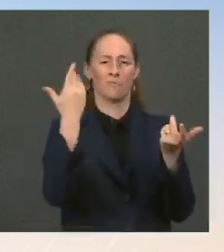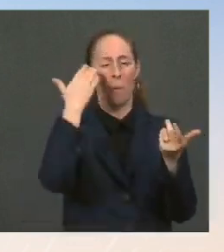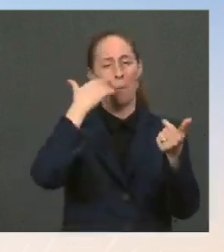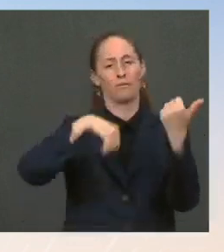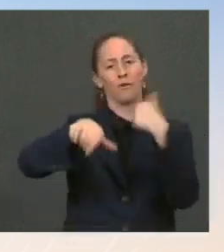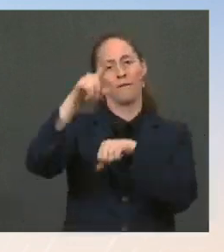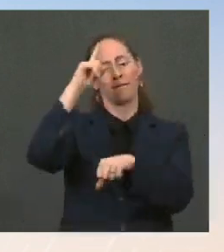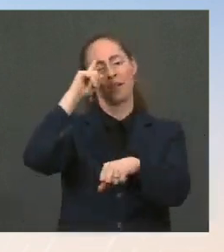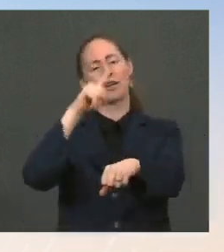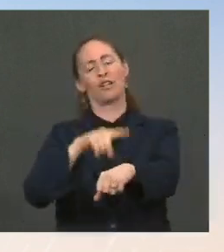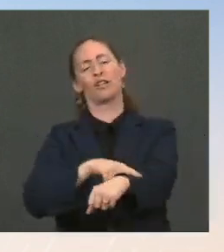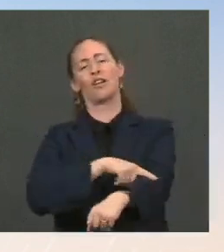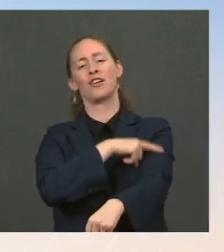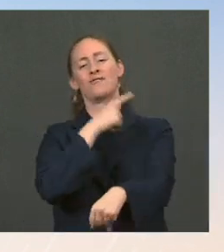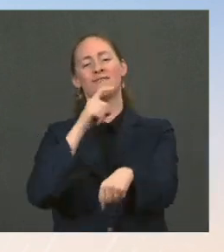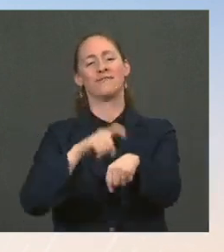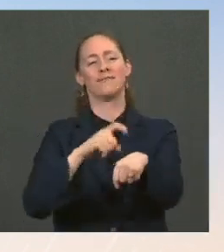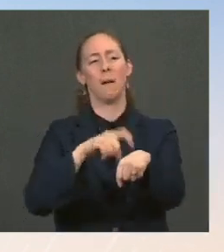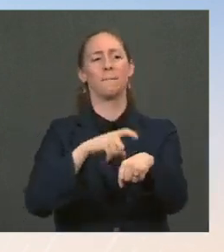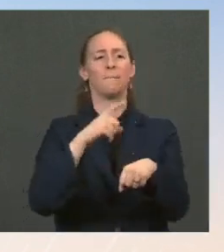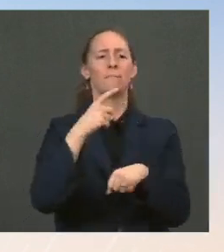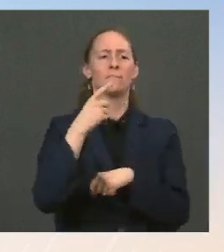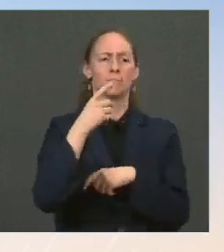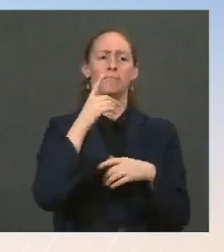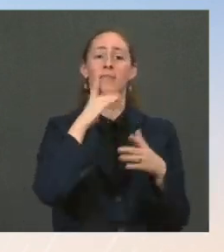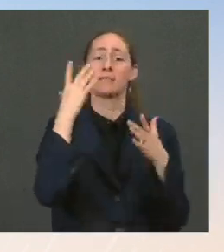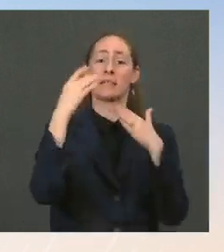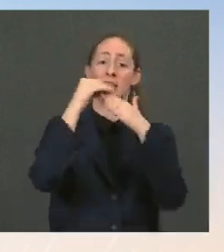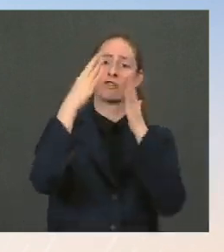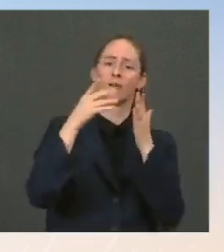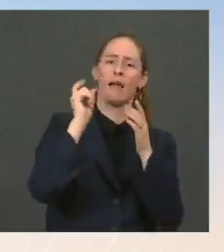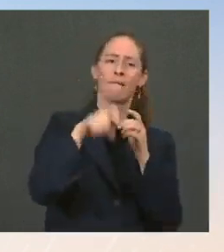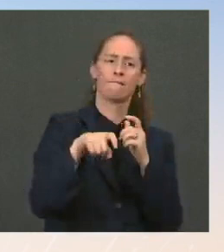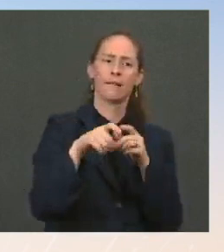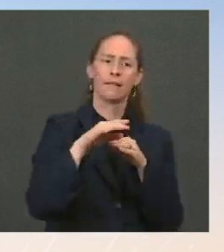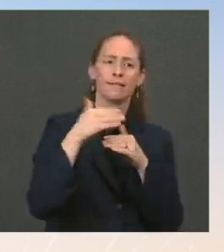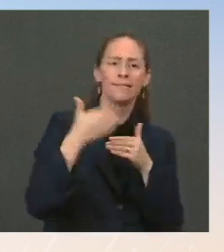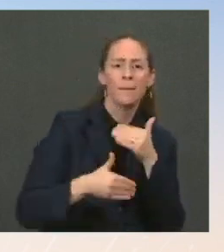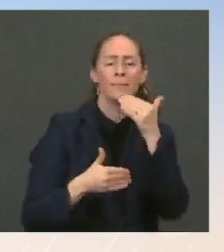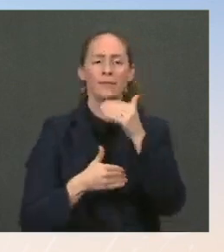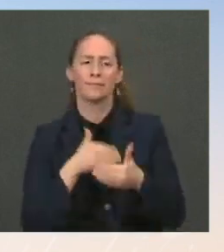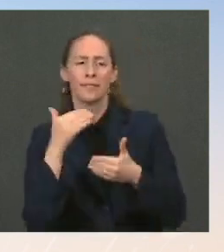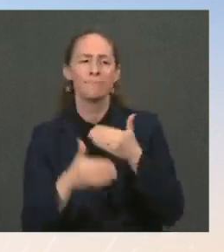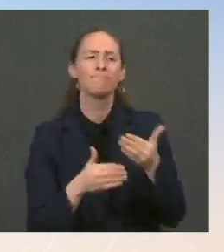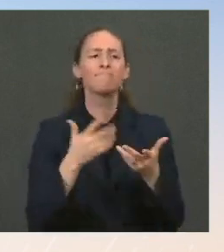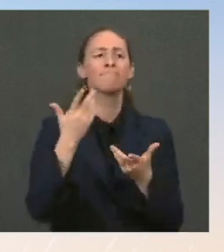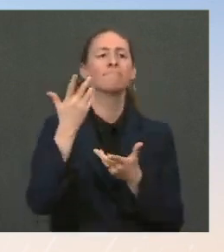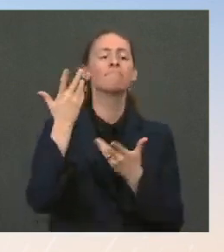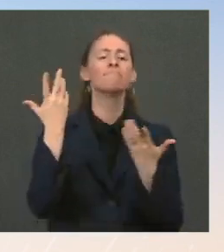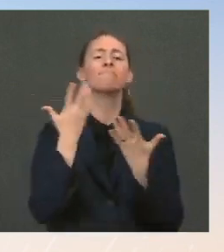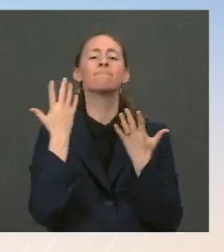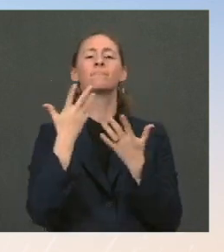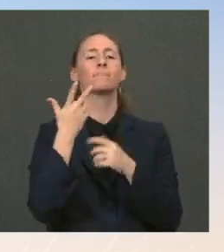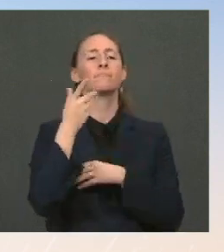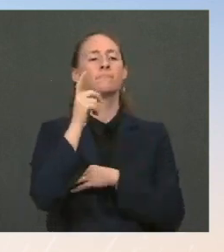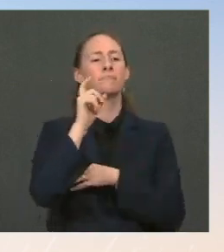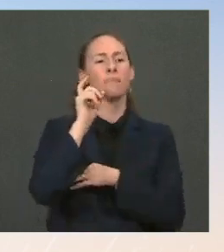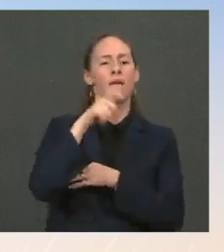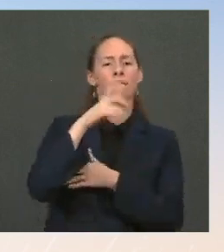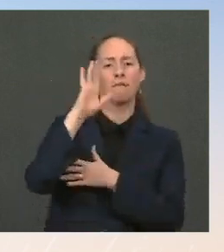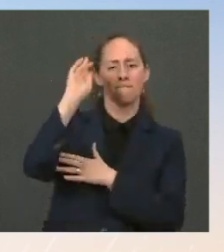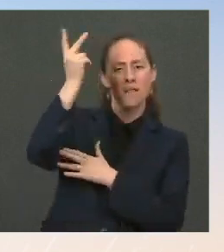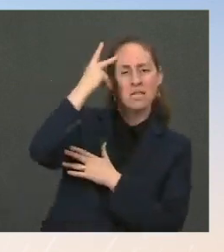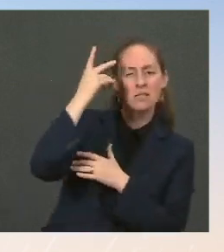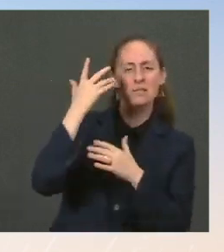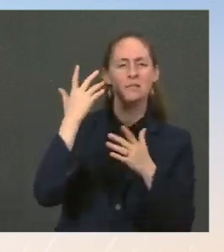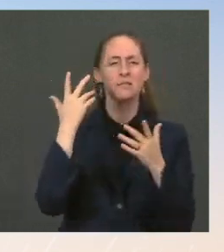whether you're going to be a leader and take steps that are not based on political calculations and more based on